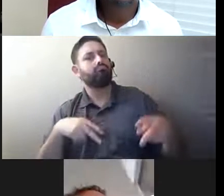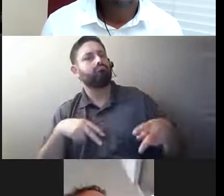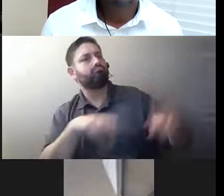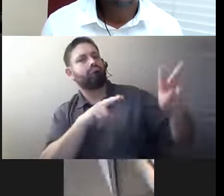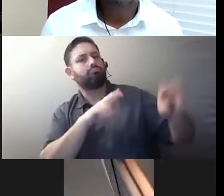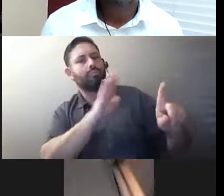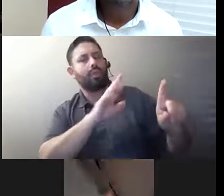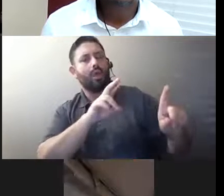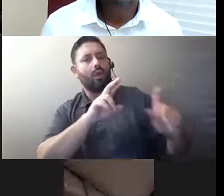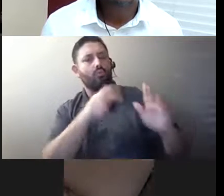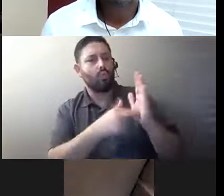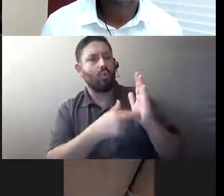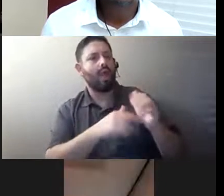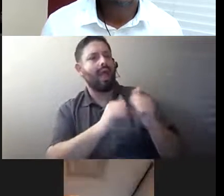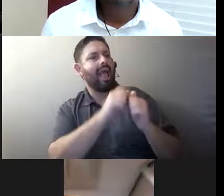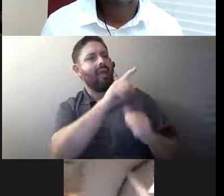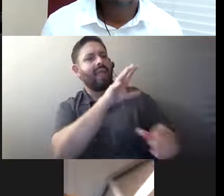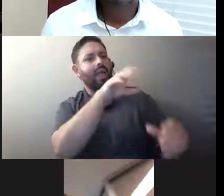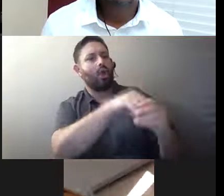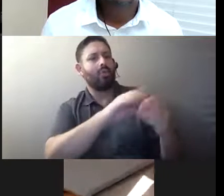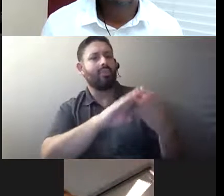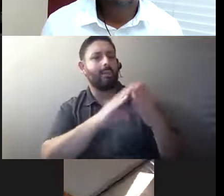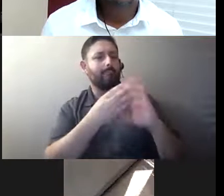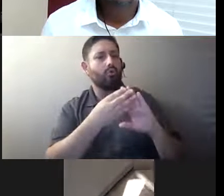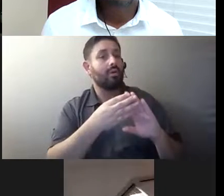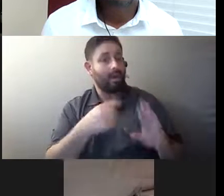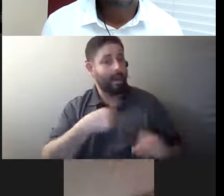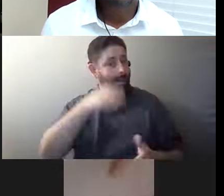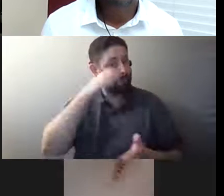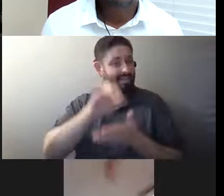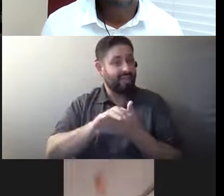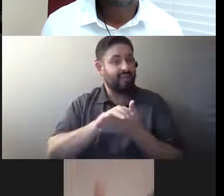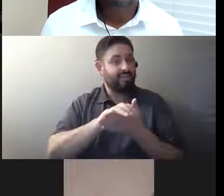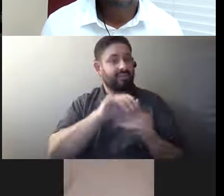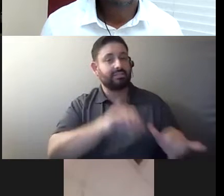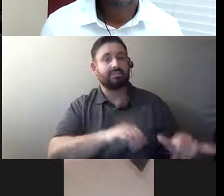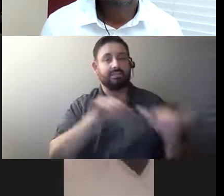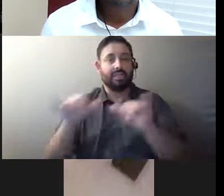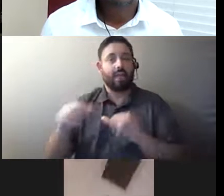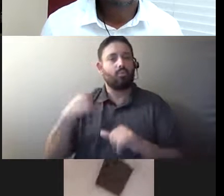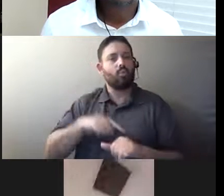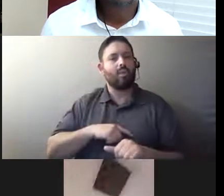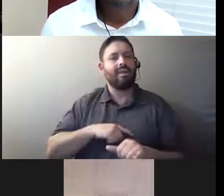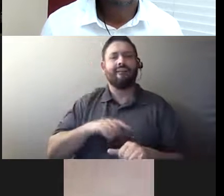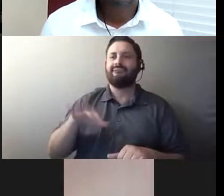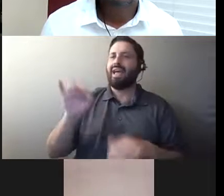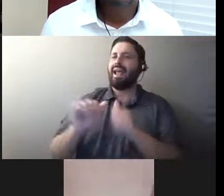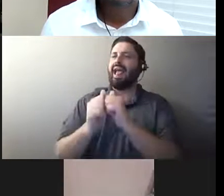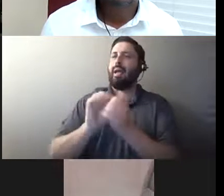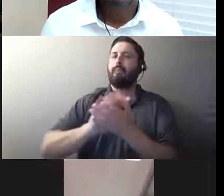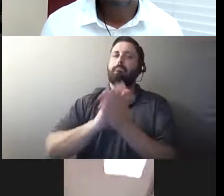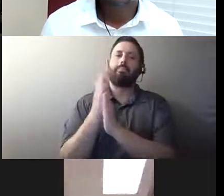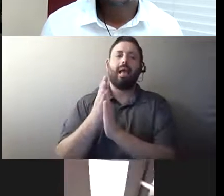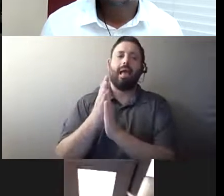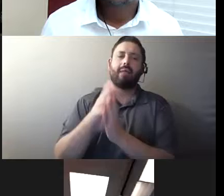role and how they are included in the community. And I believe it's the same way that we find out how to become a millionaire.